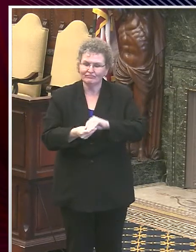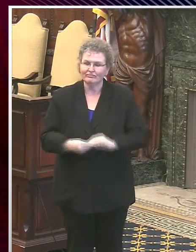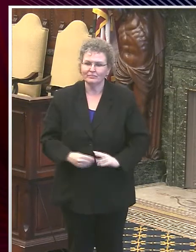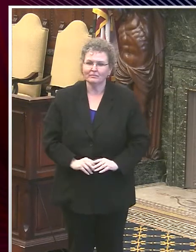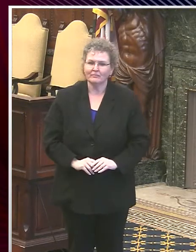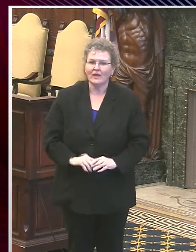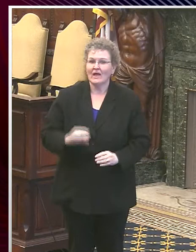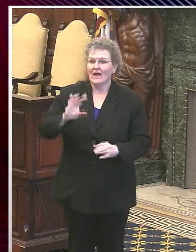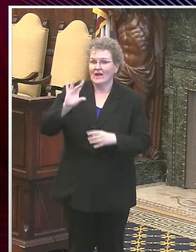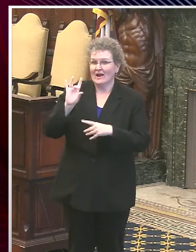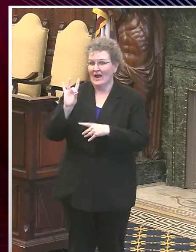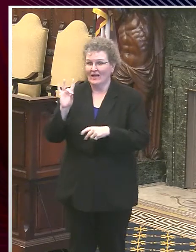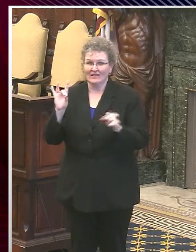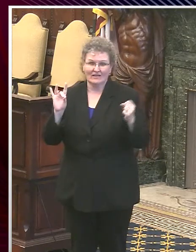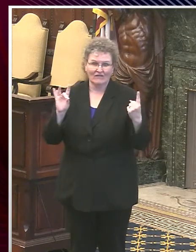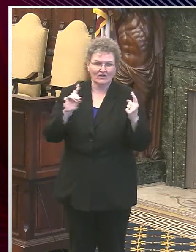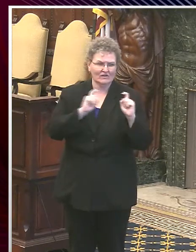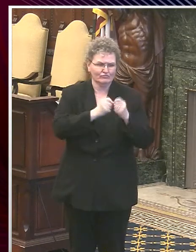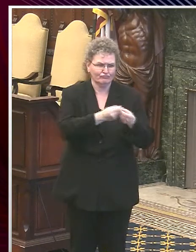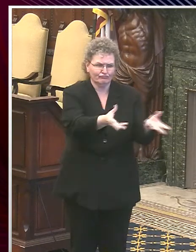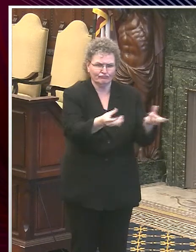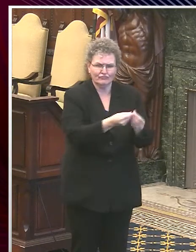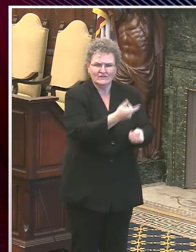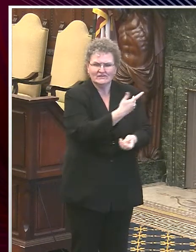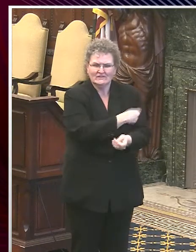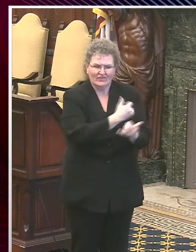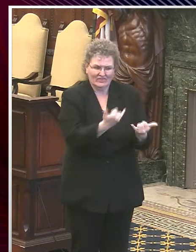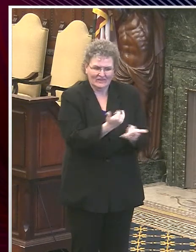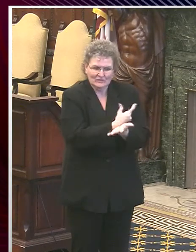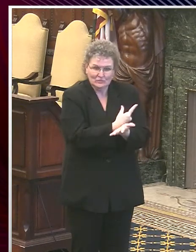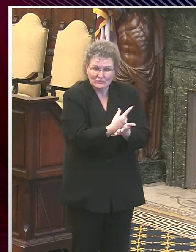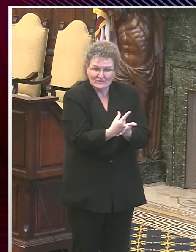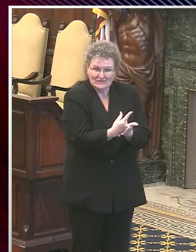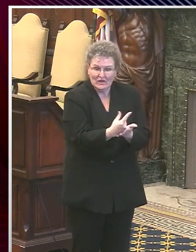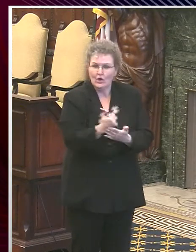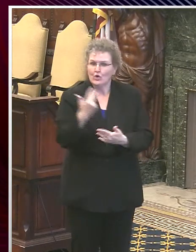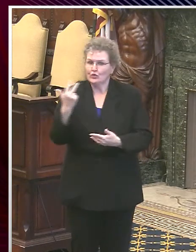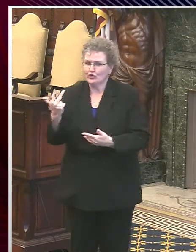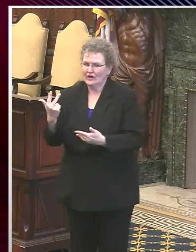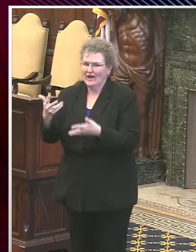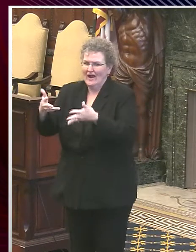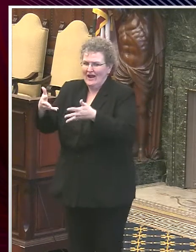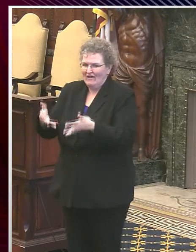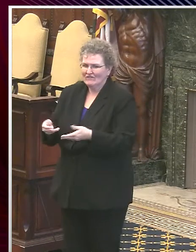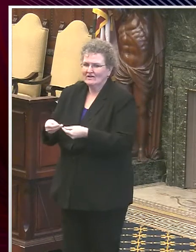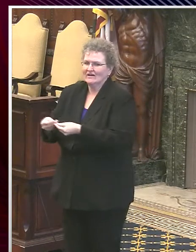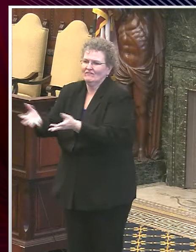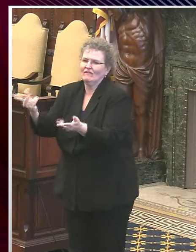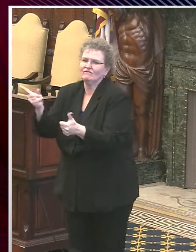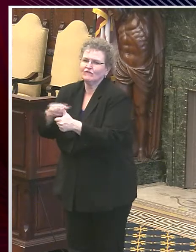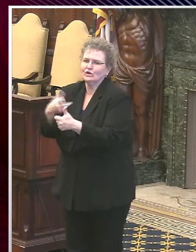8 of whom are receiving vaccine this week, and then the rest will be receiving their first batch of vaccine next week.